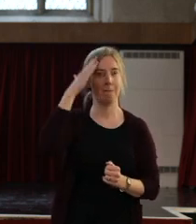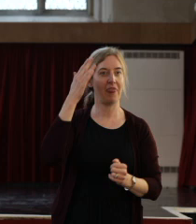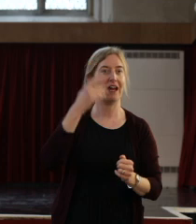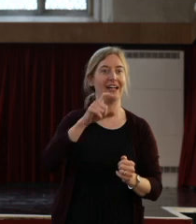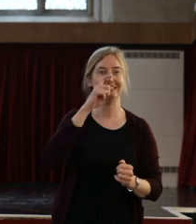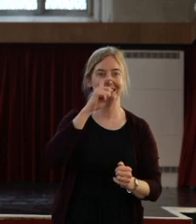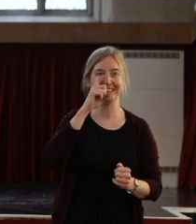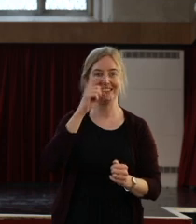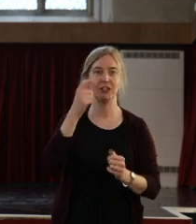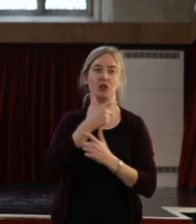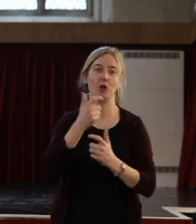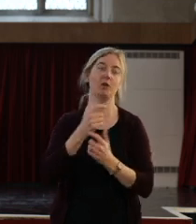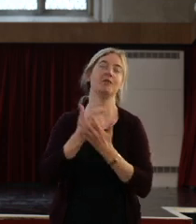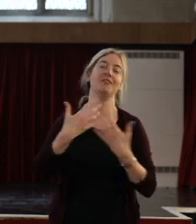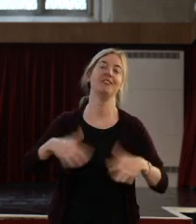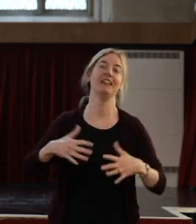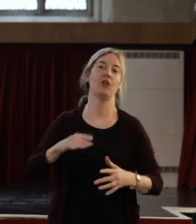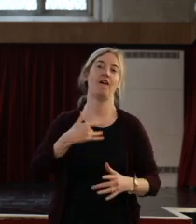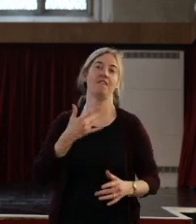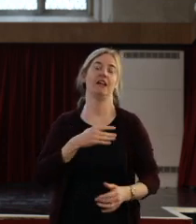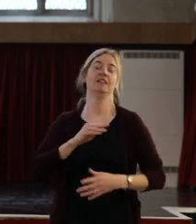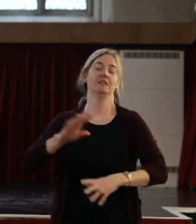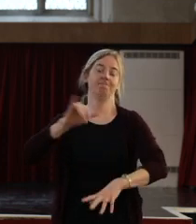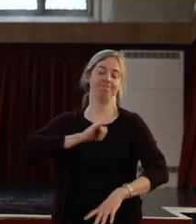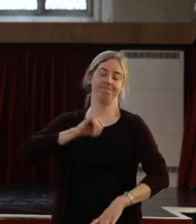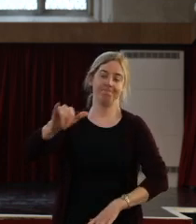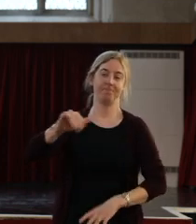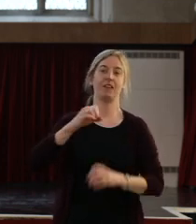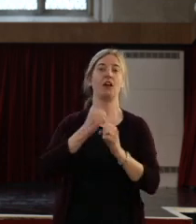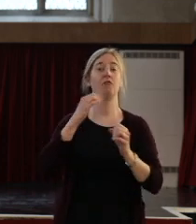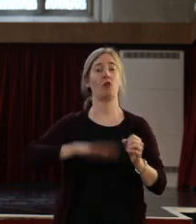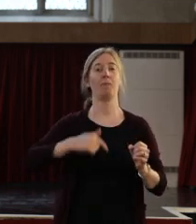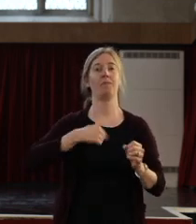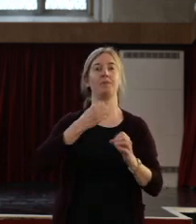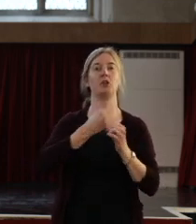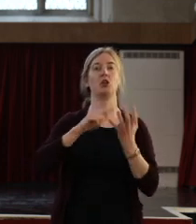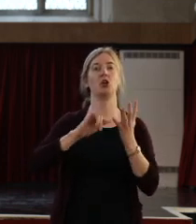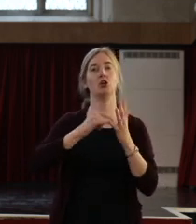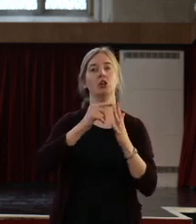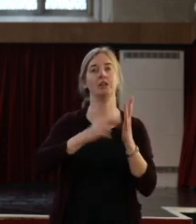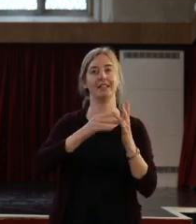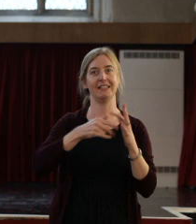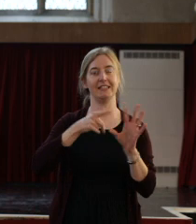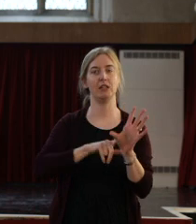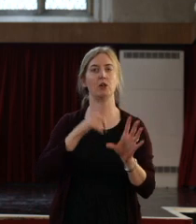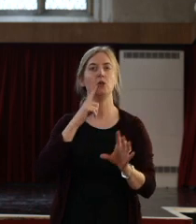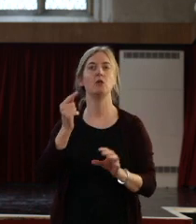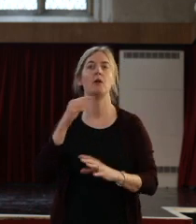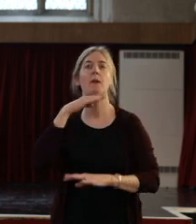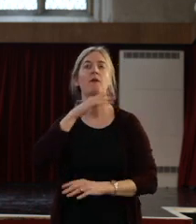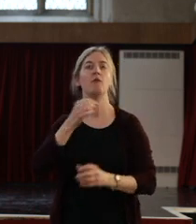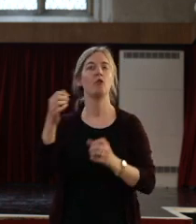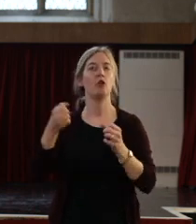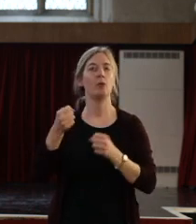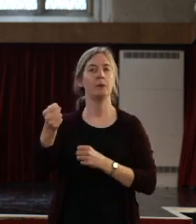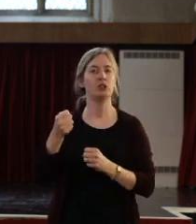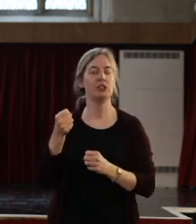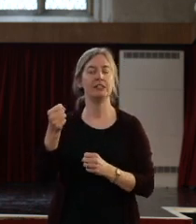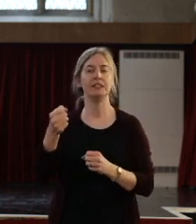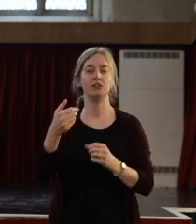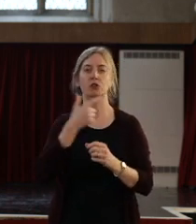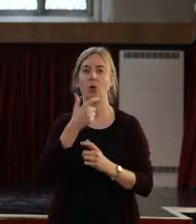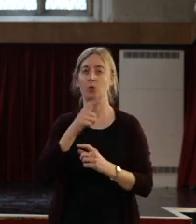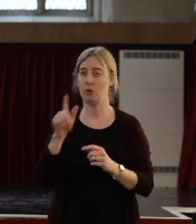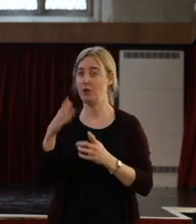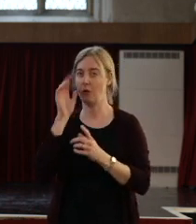so I felt that one in my bones. Yep. But you mentioned that you really liked the fruit machine joke when you said it. I wondered, just out of